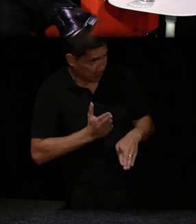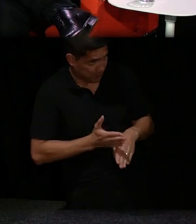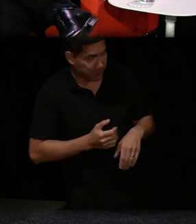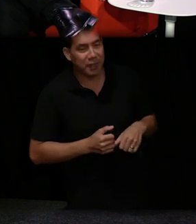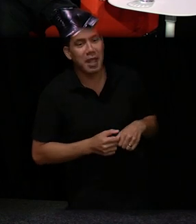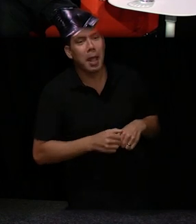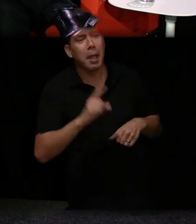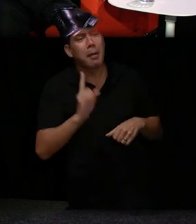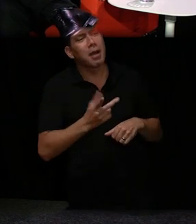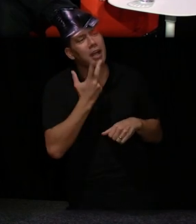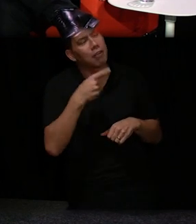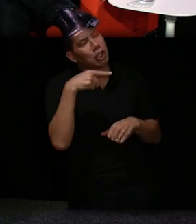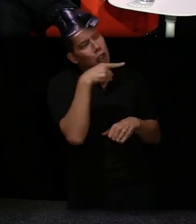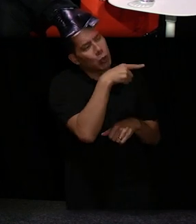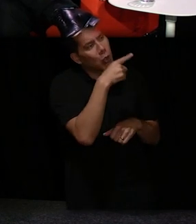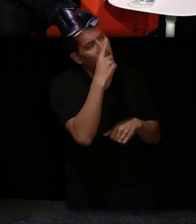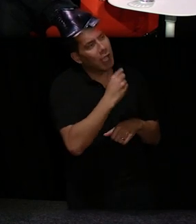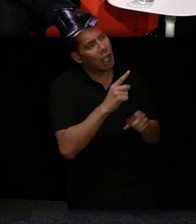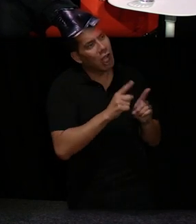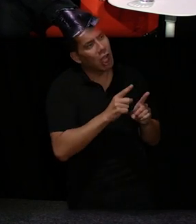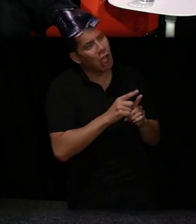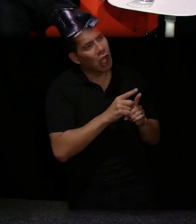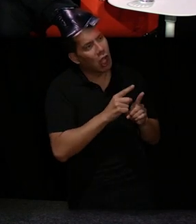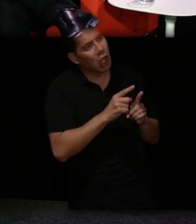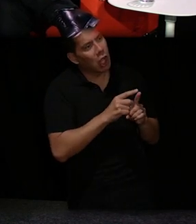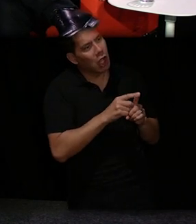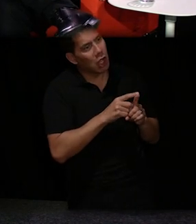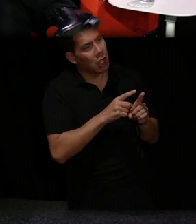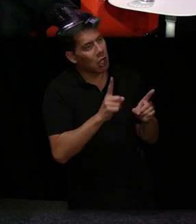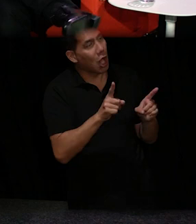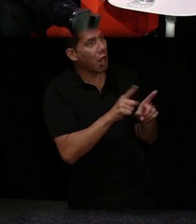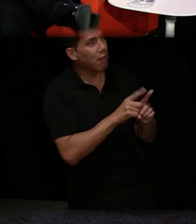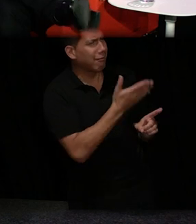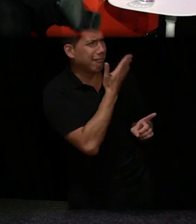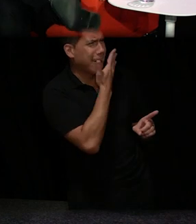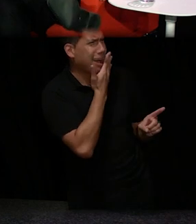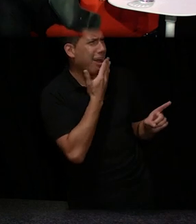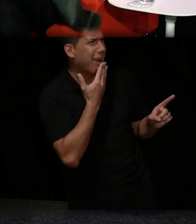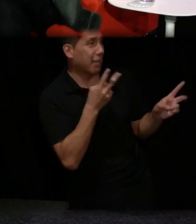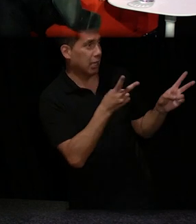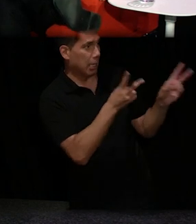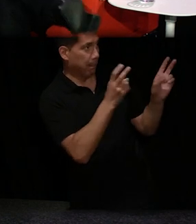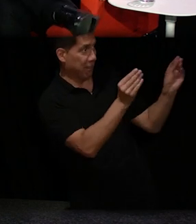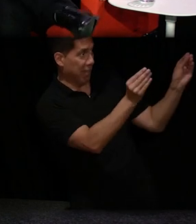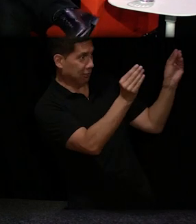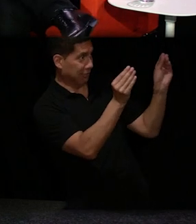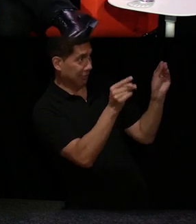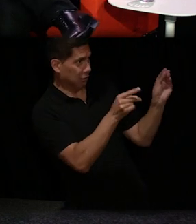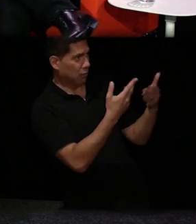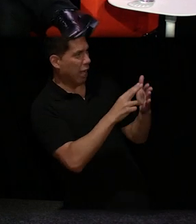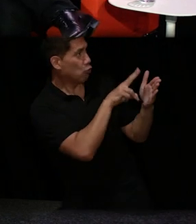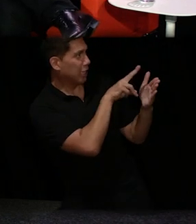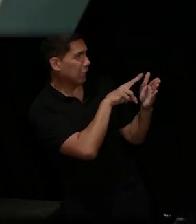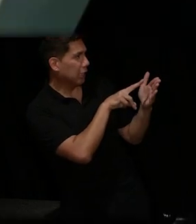can just slice off that romanticism of how it reads for mm-hmm. somebody who